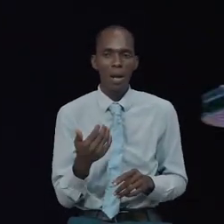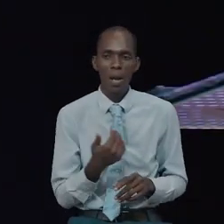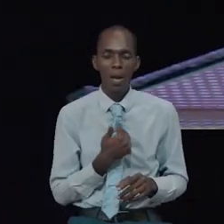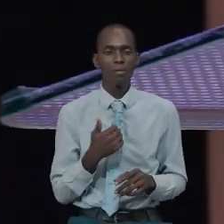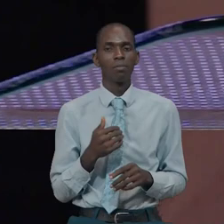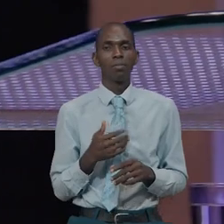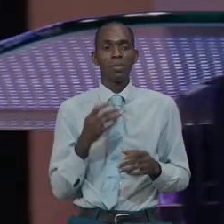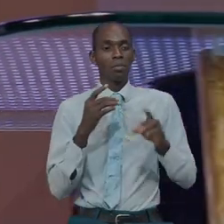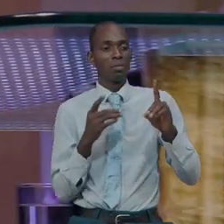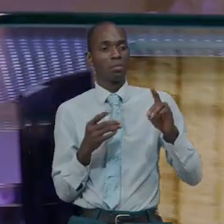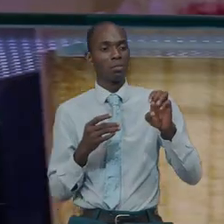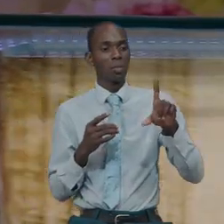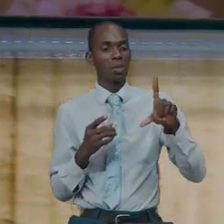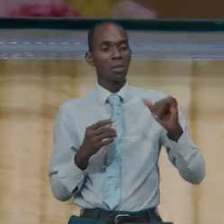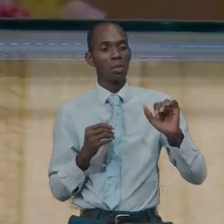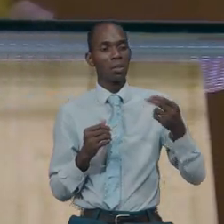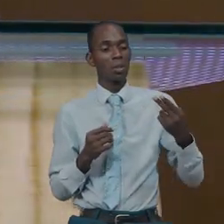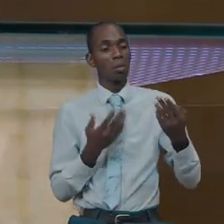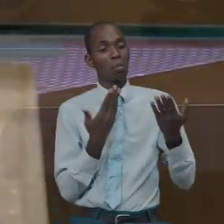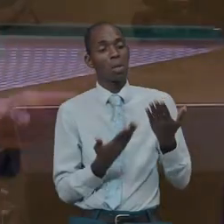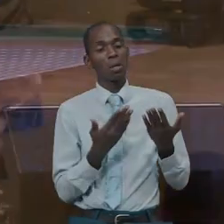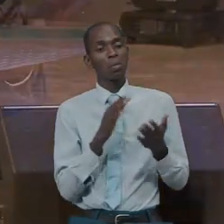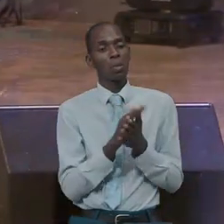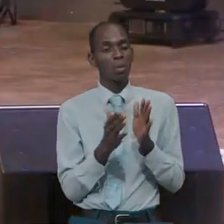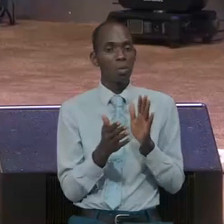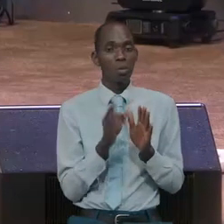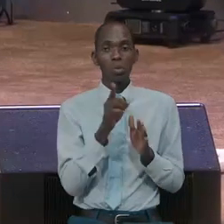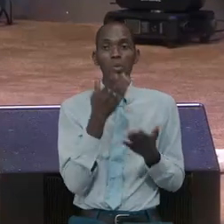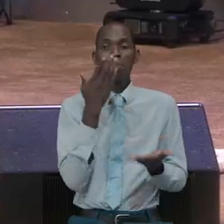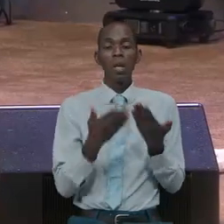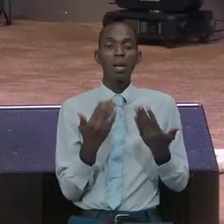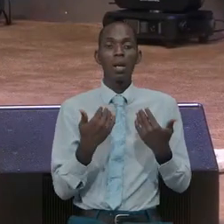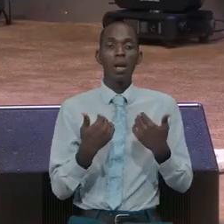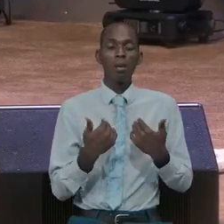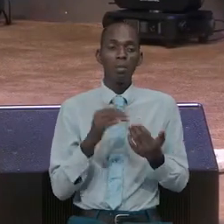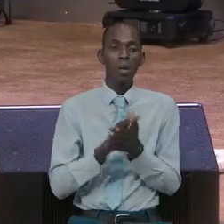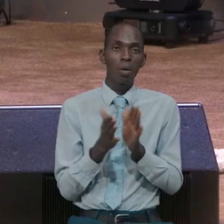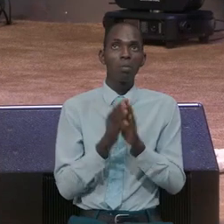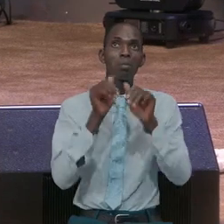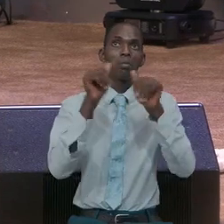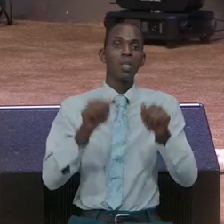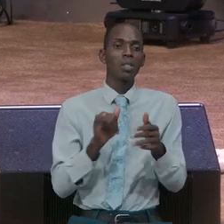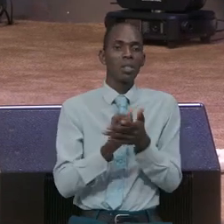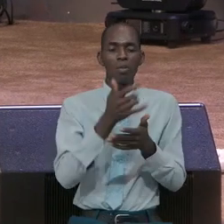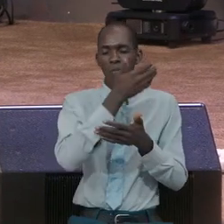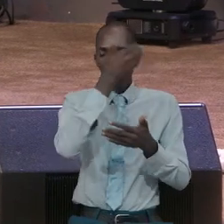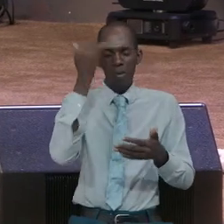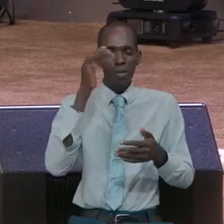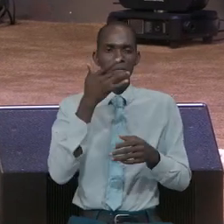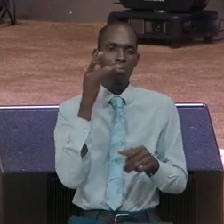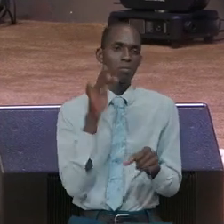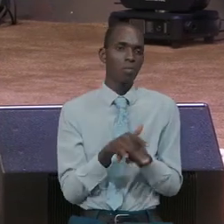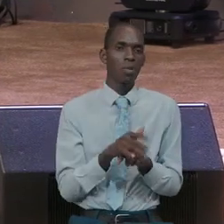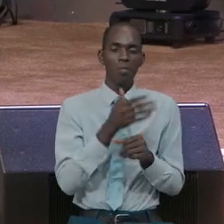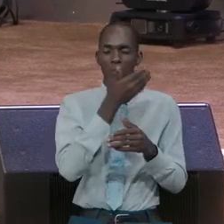Delilah can become an idol. That you forget the vows you have. You forget the consecration